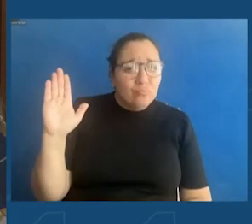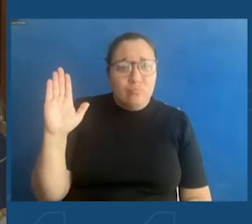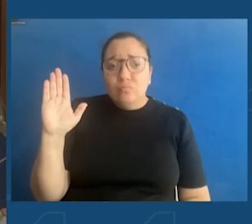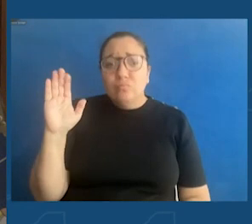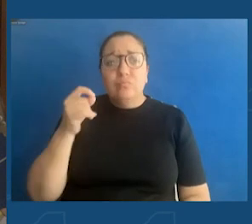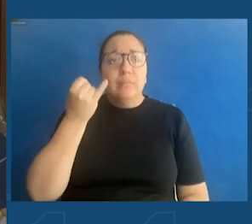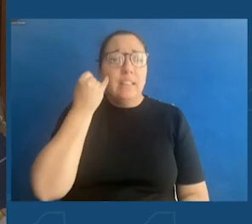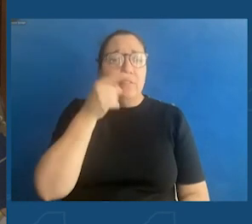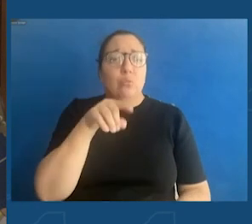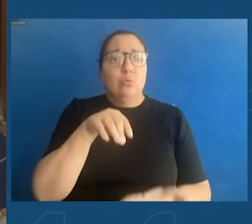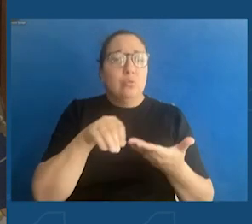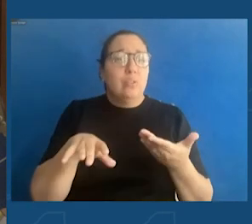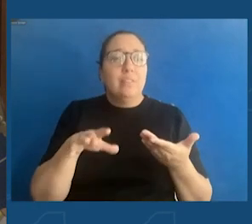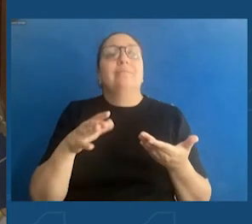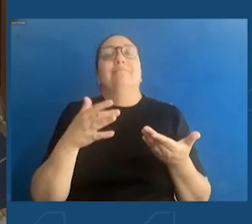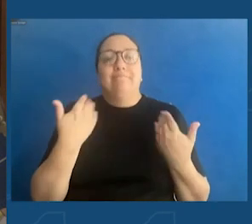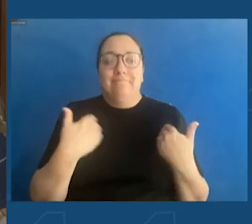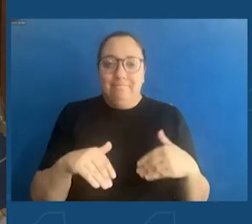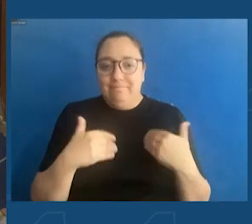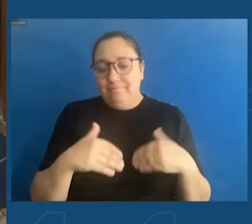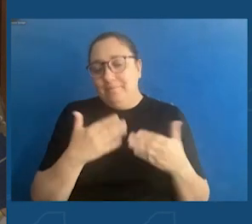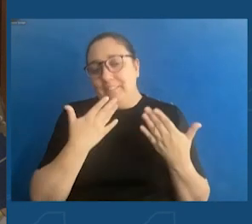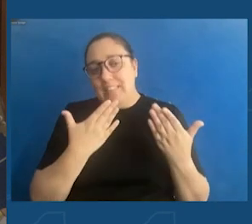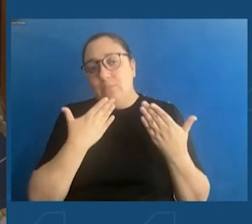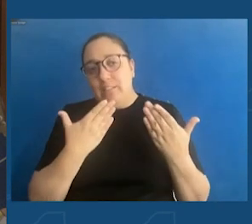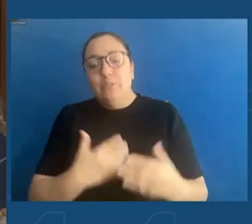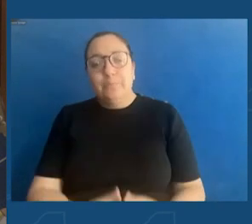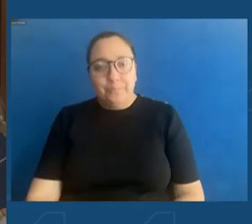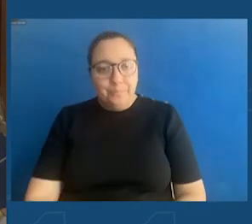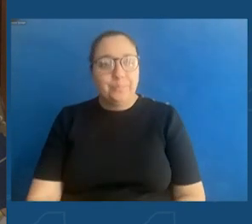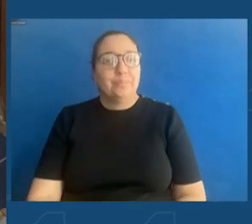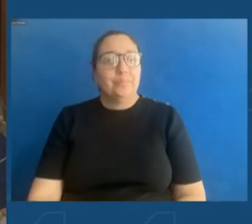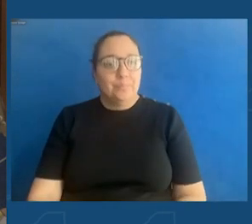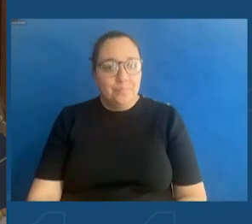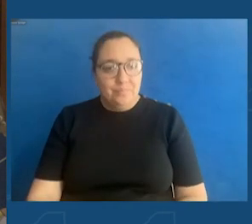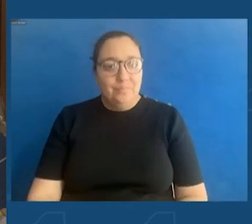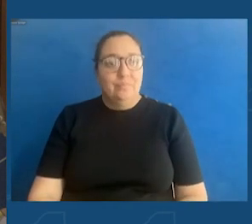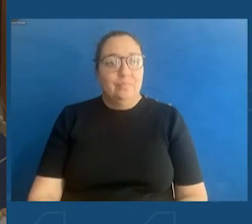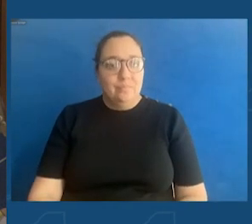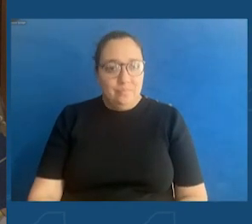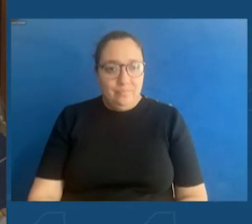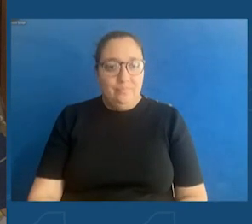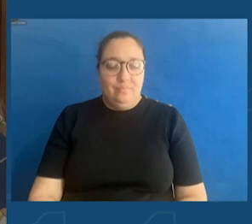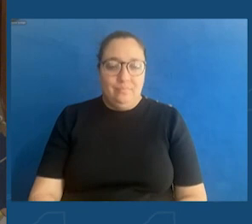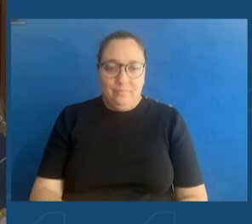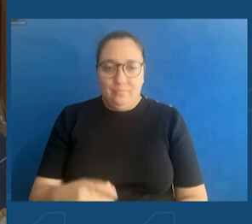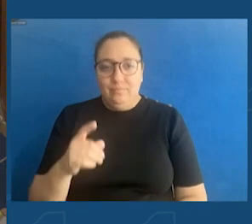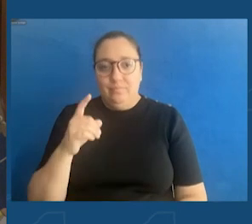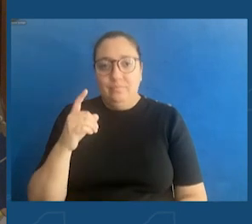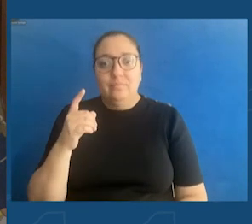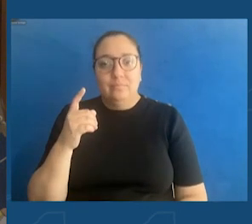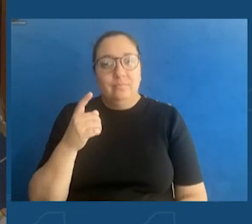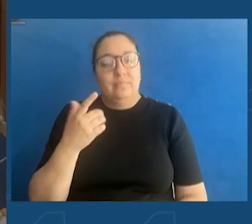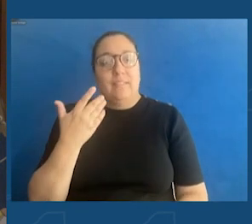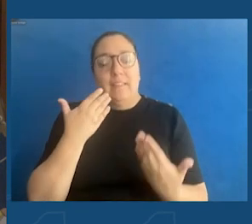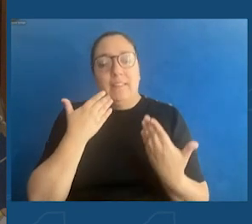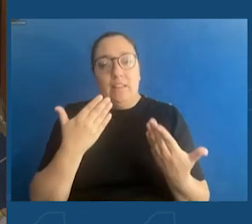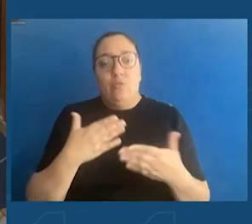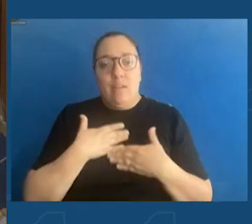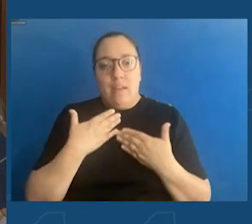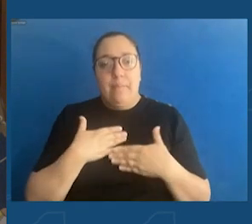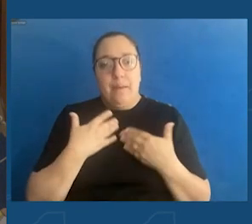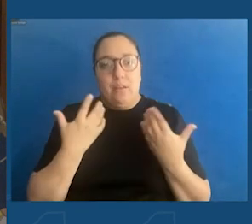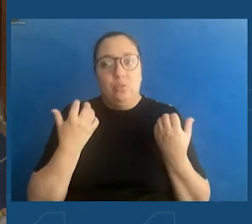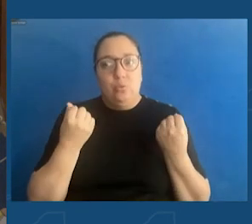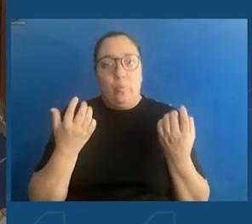Thank you very much. Maria College, I believe. So glad to be joined today by so many